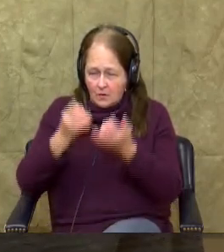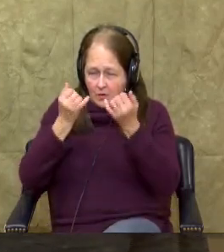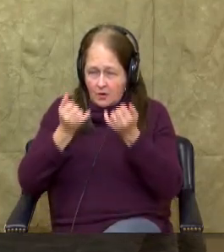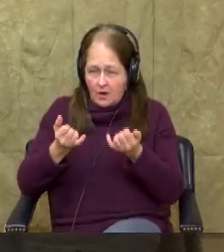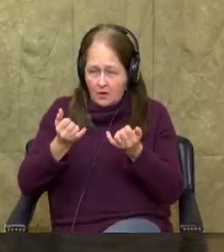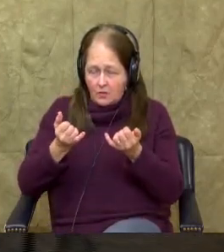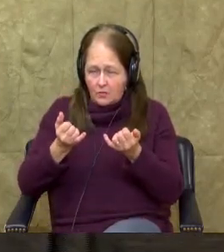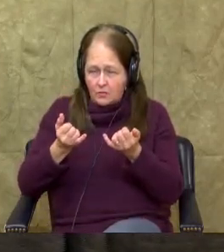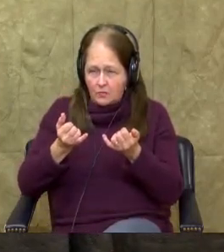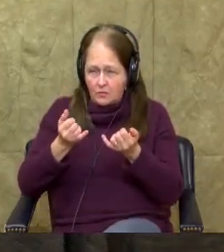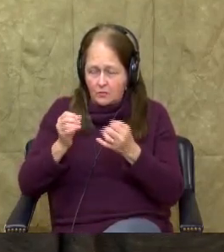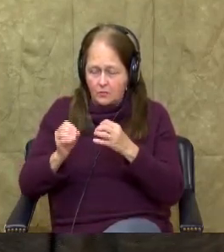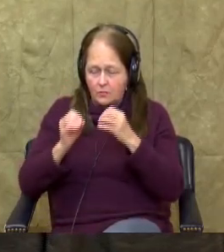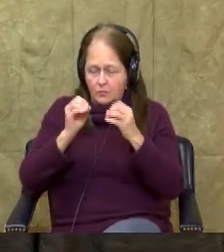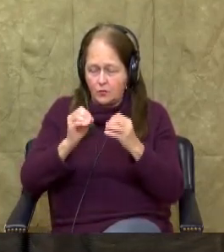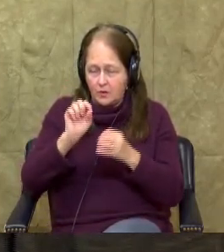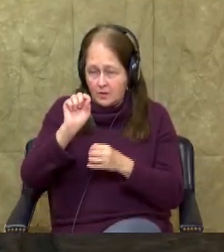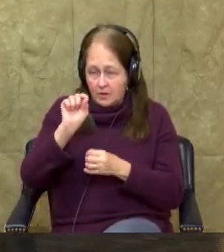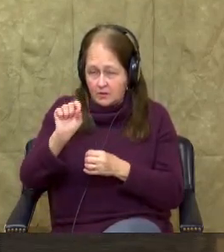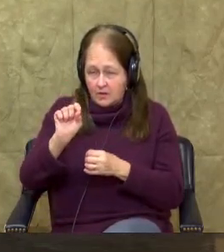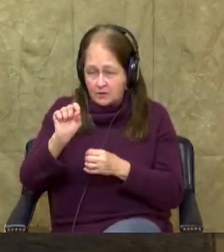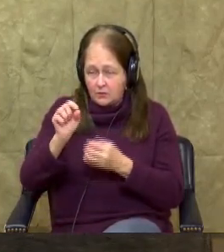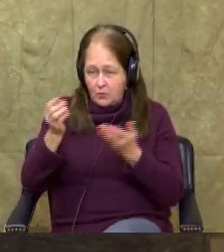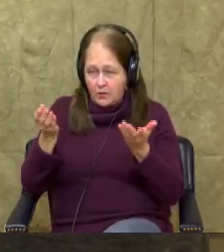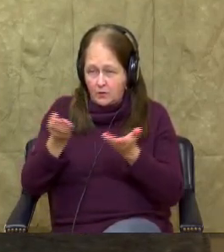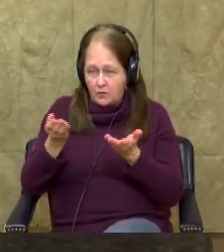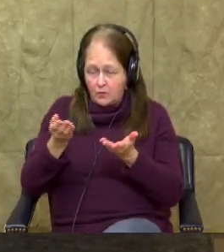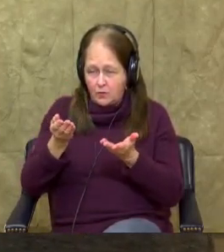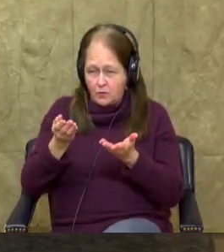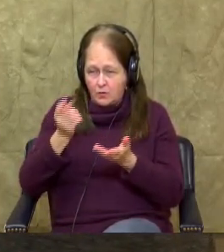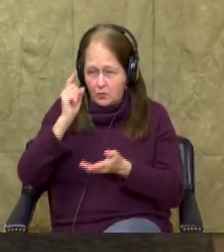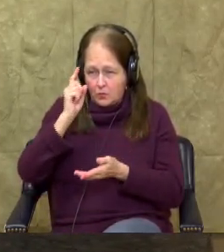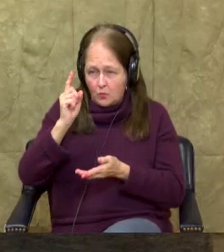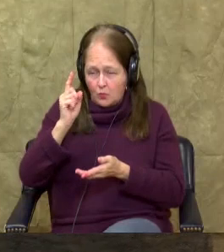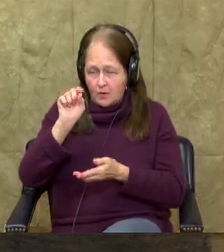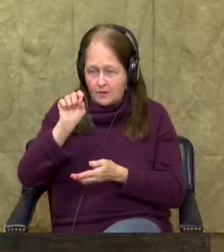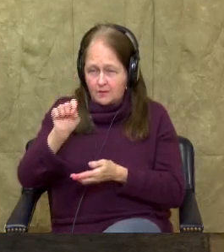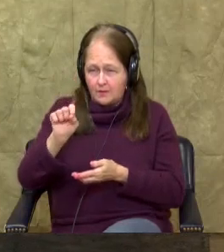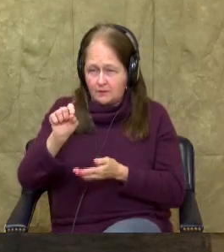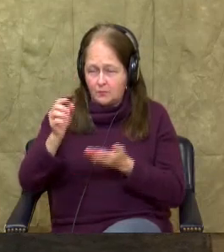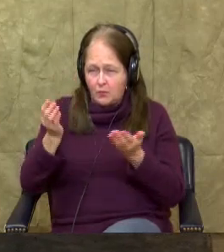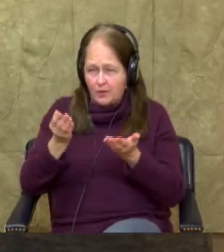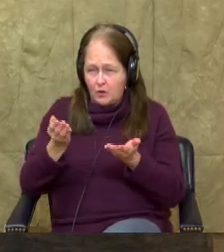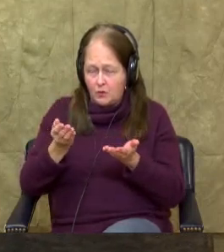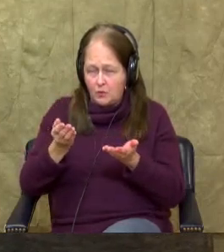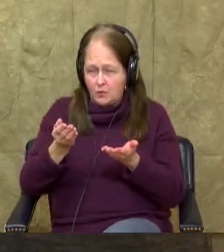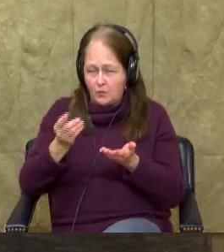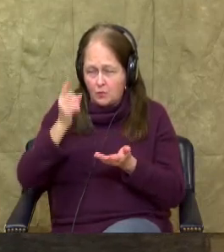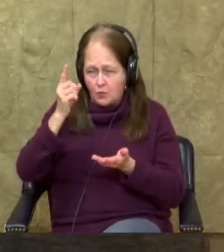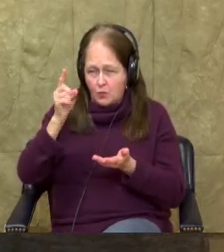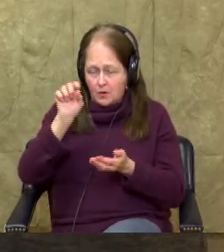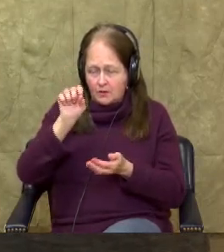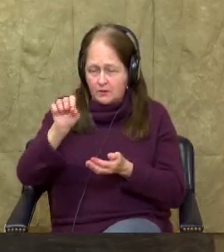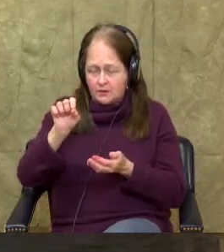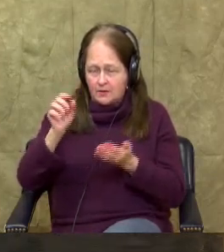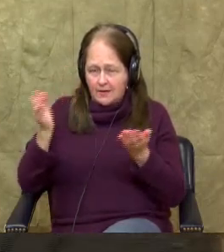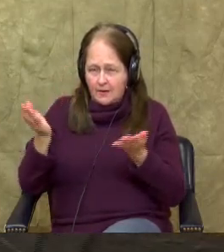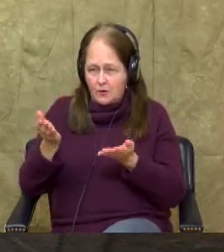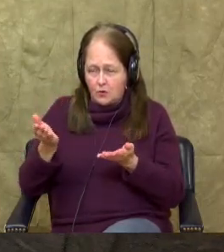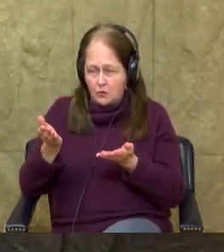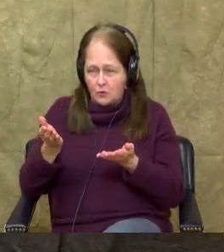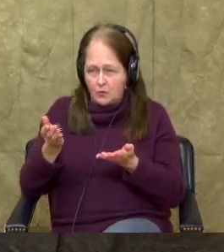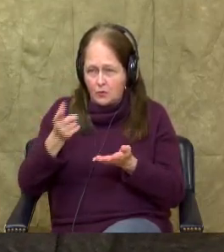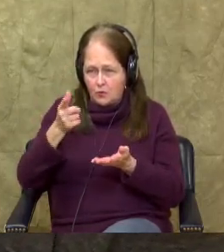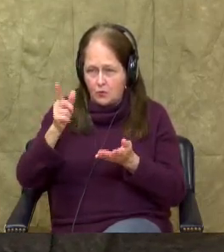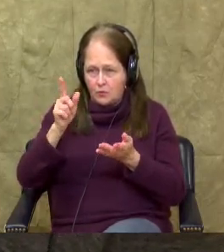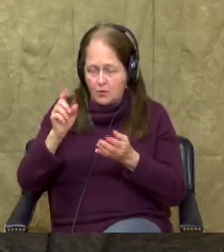Now, when you're placing your decimal here, you have 1 decimal here, and you have 1 decimal here. So you're